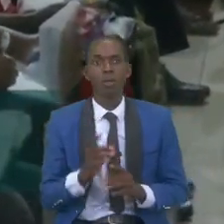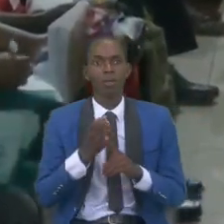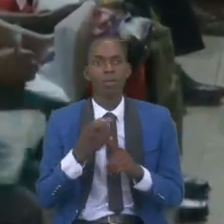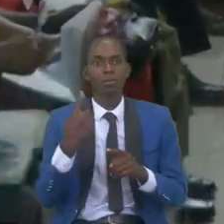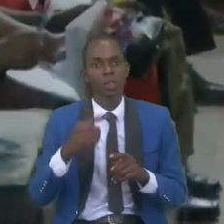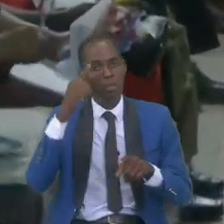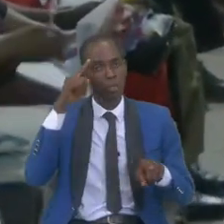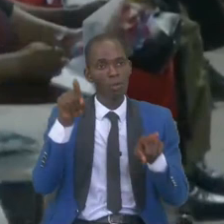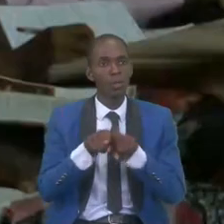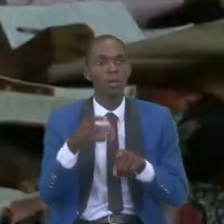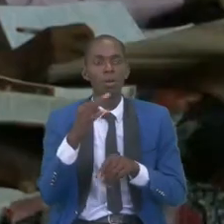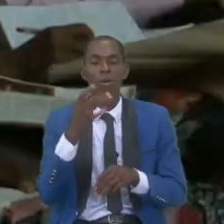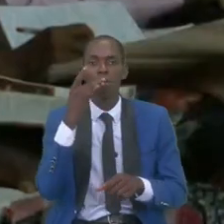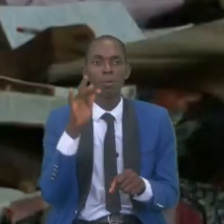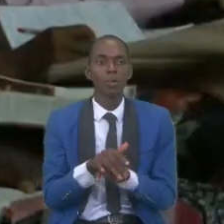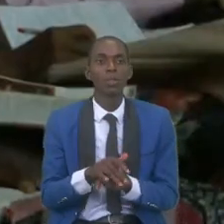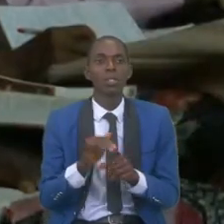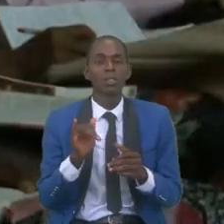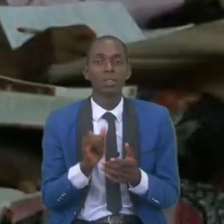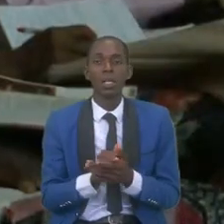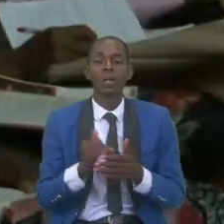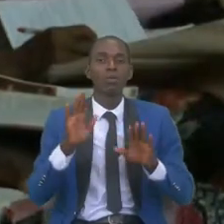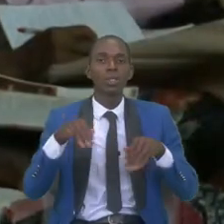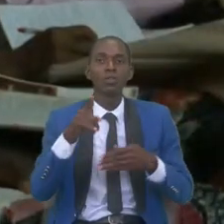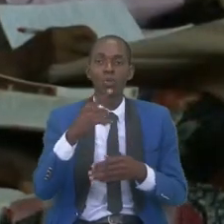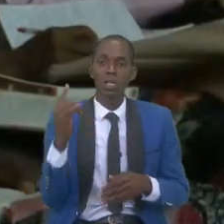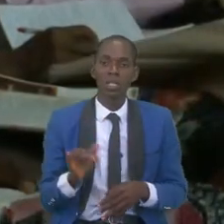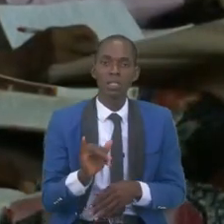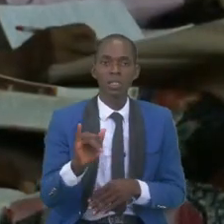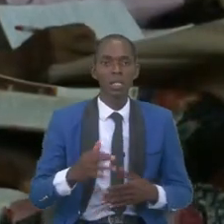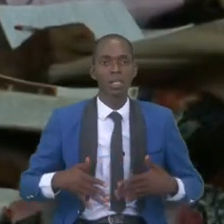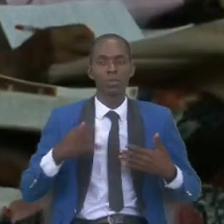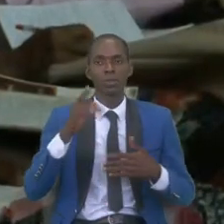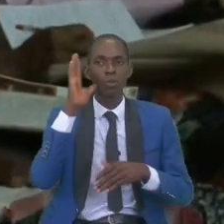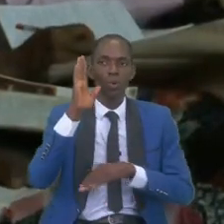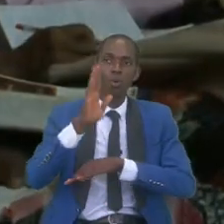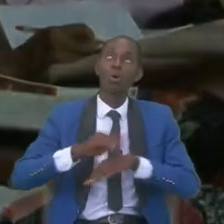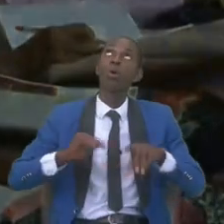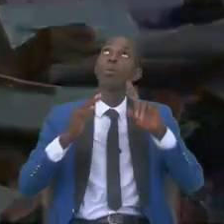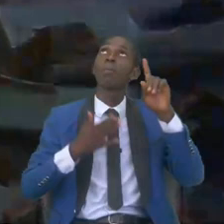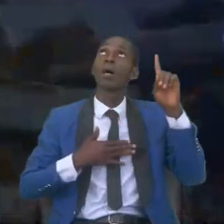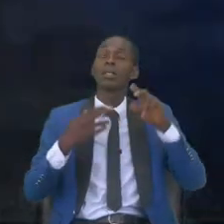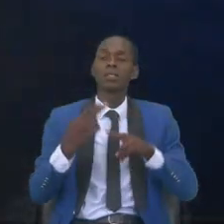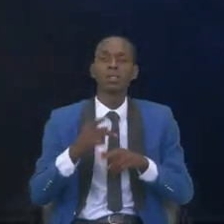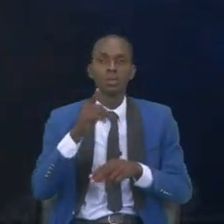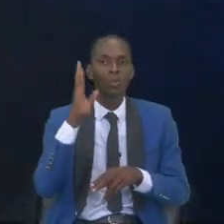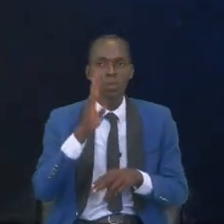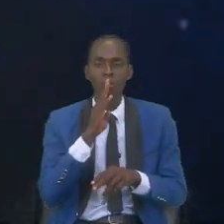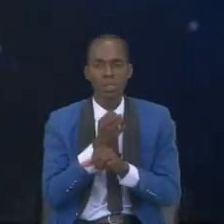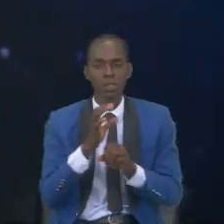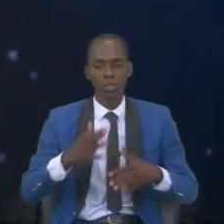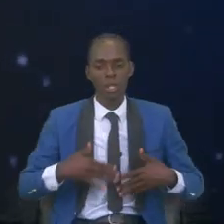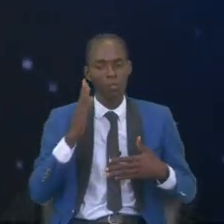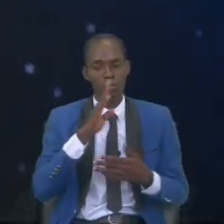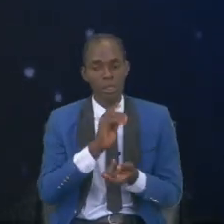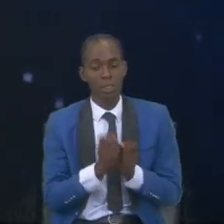the covenant of promise that I'll give them eternal life, and they shall call on my name and they shall be saved and their lives will be transformed. If any man